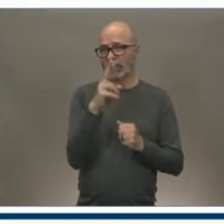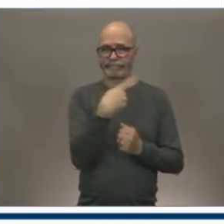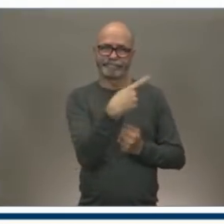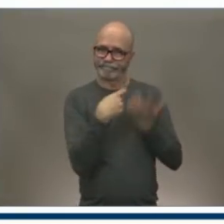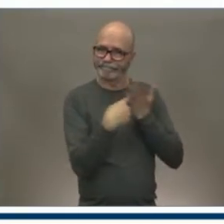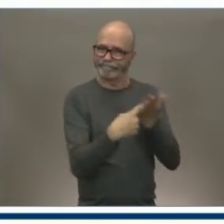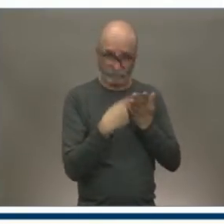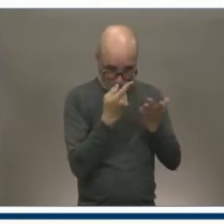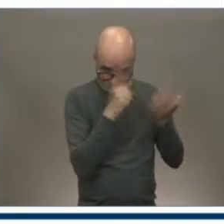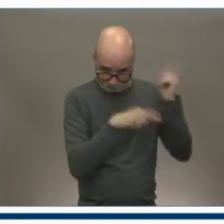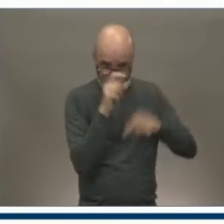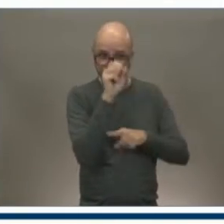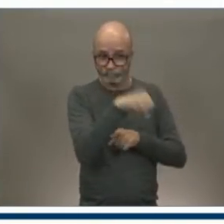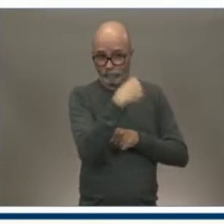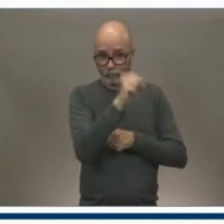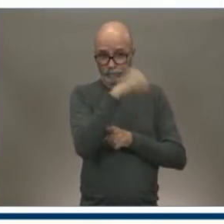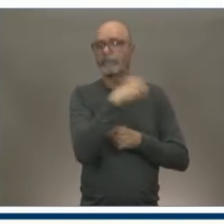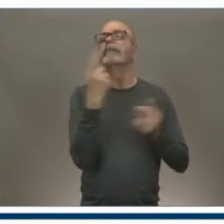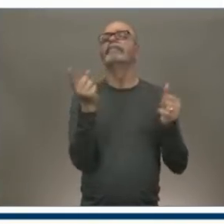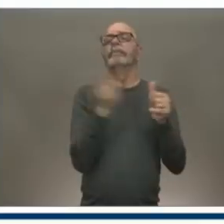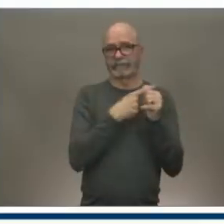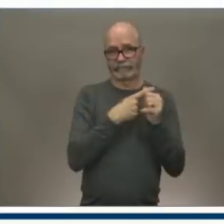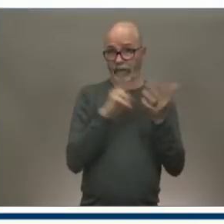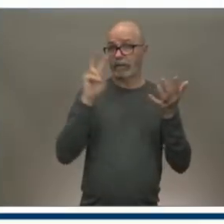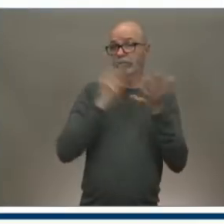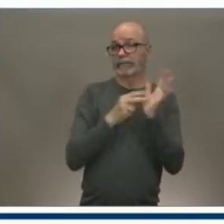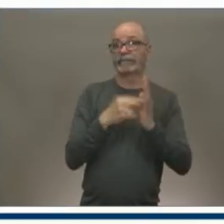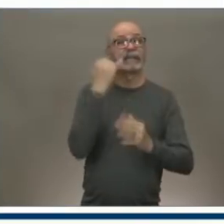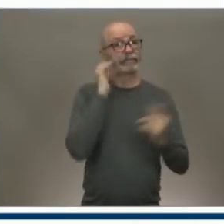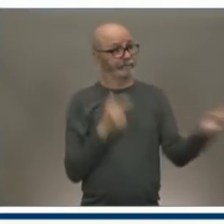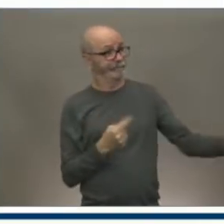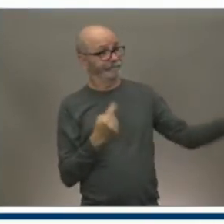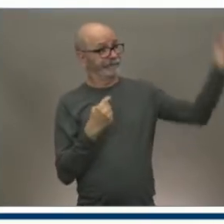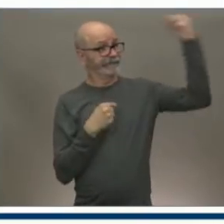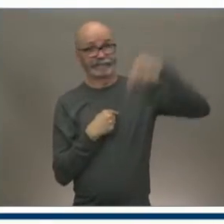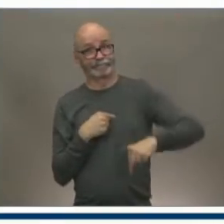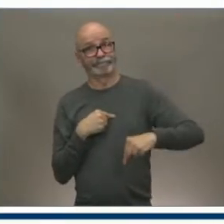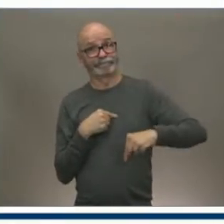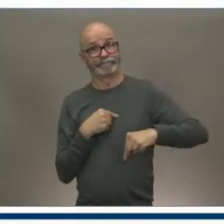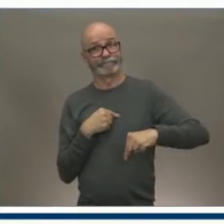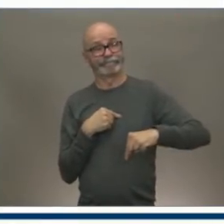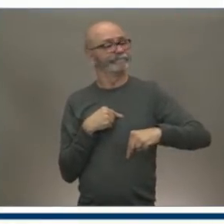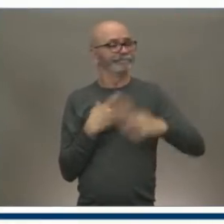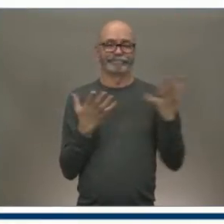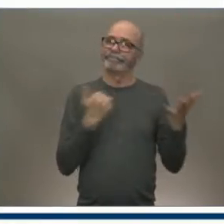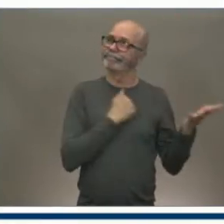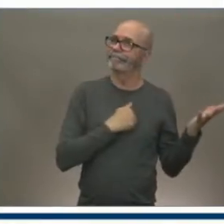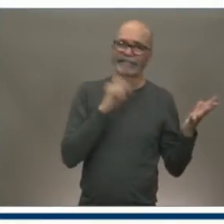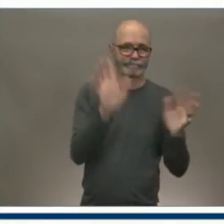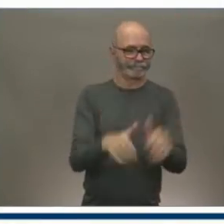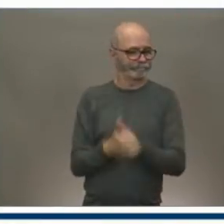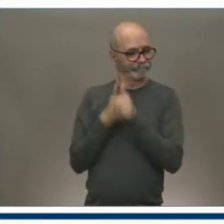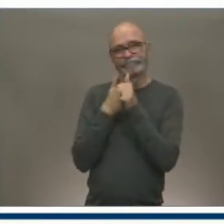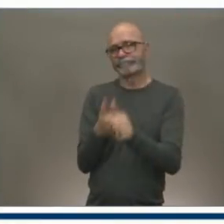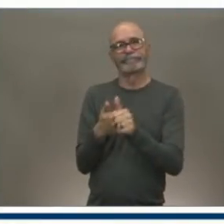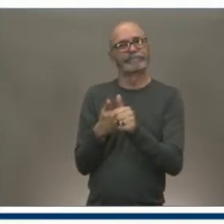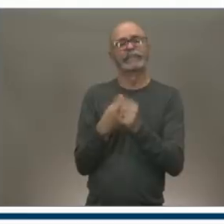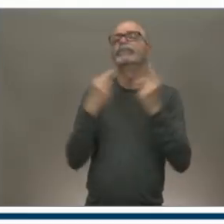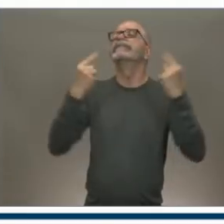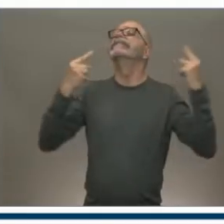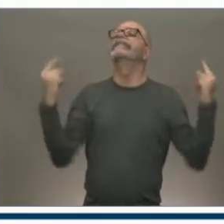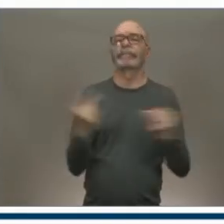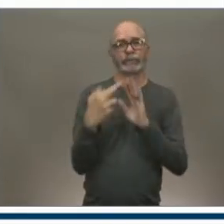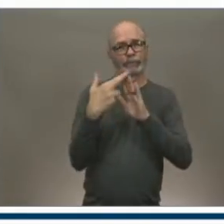would certainly, no one is going to be able to come in here with a free pass without following some level of guarantee that they